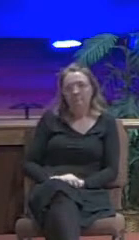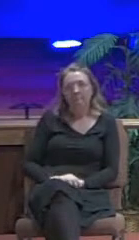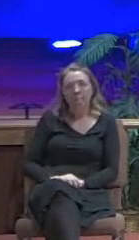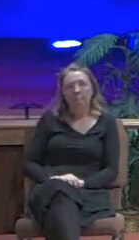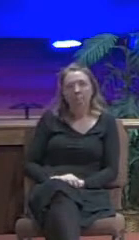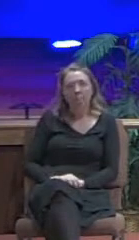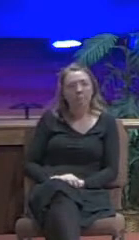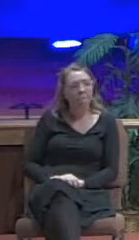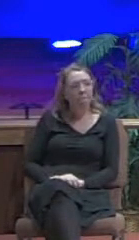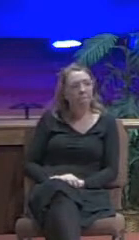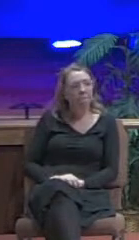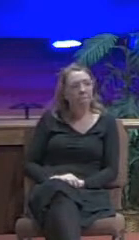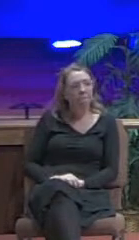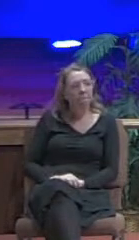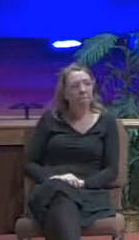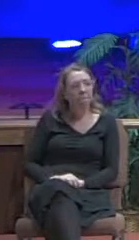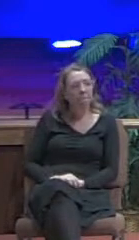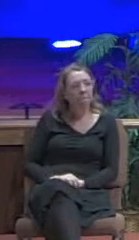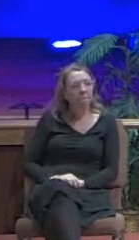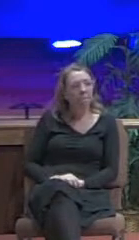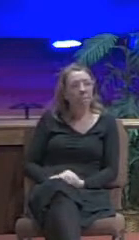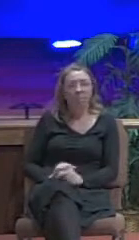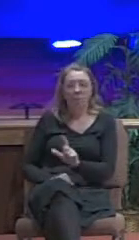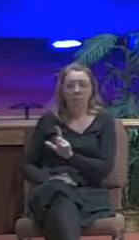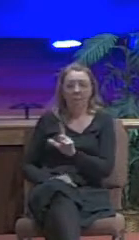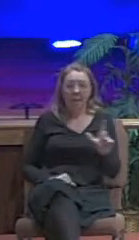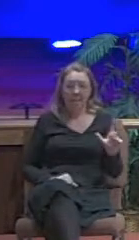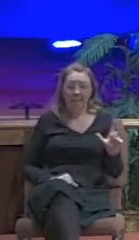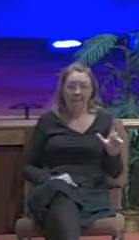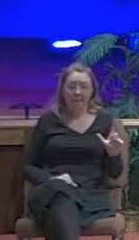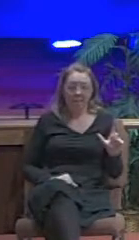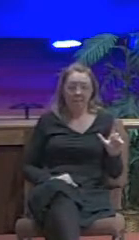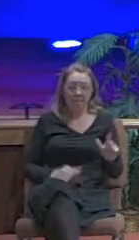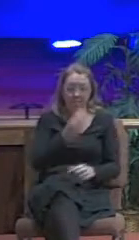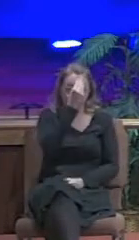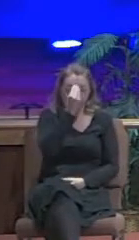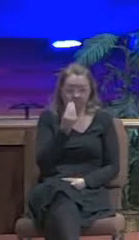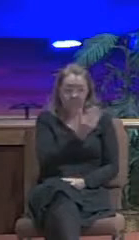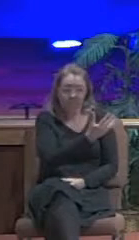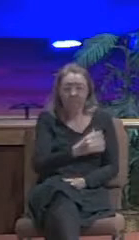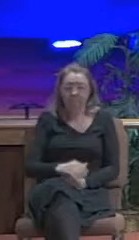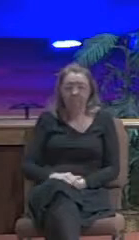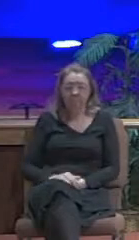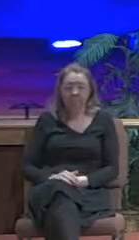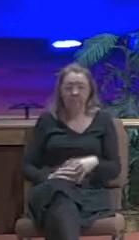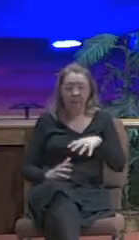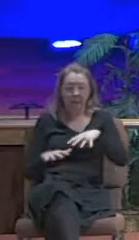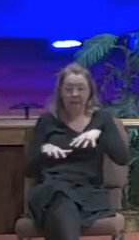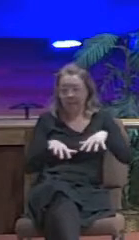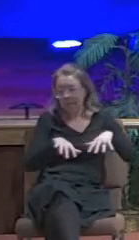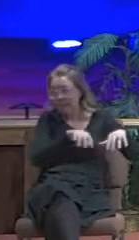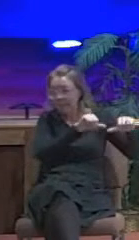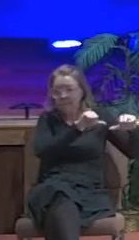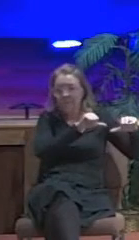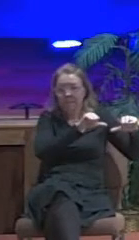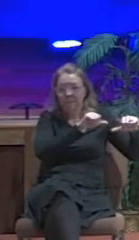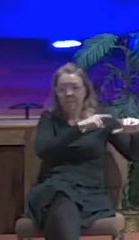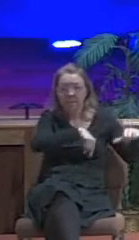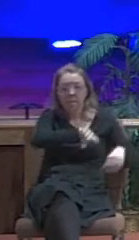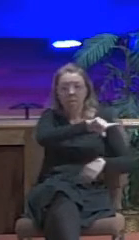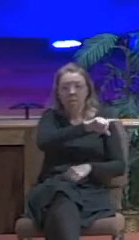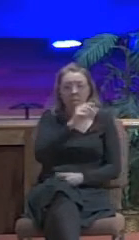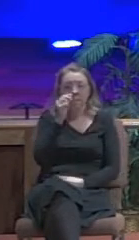He will say to those on his left, Depart from me, you who are